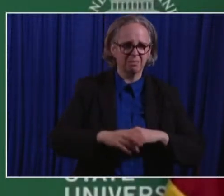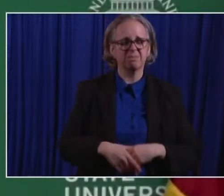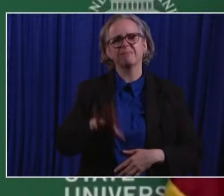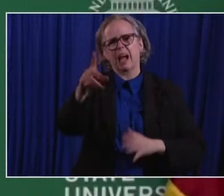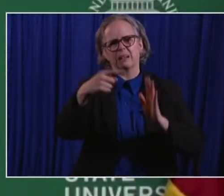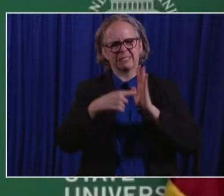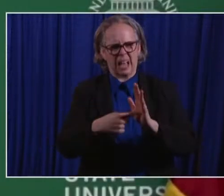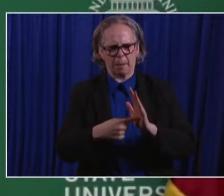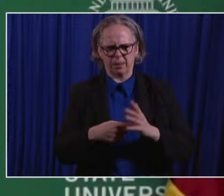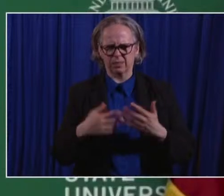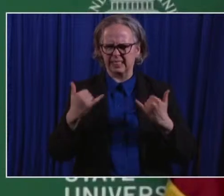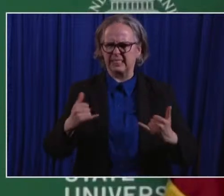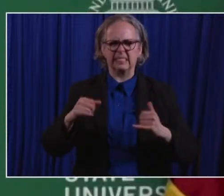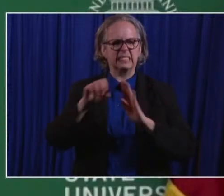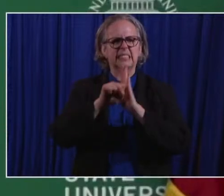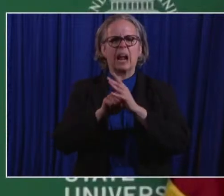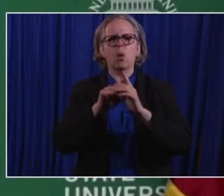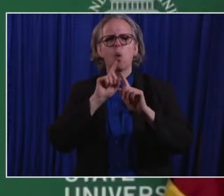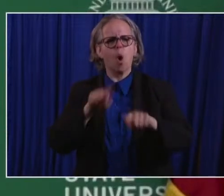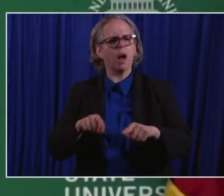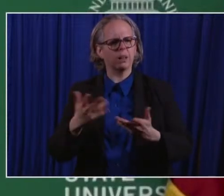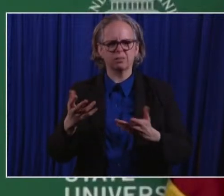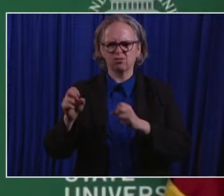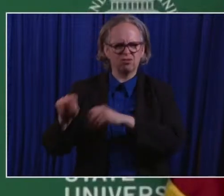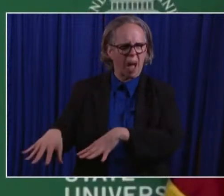an individual county by county.